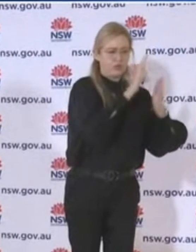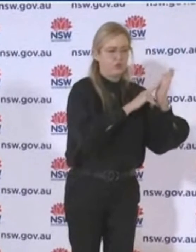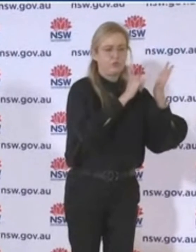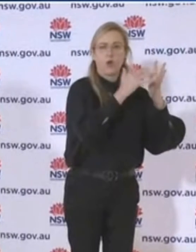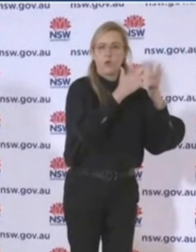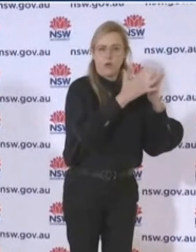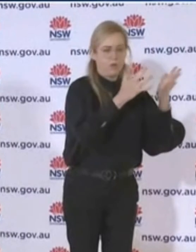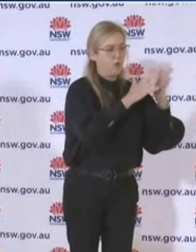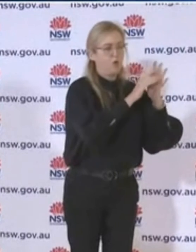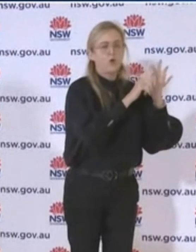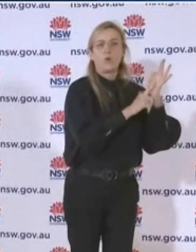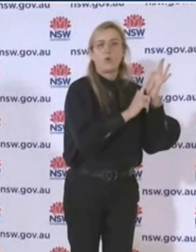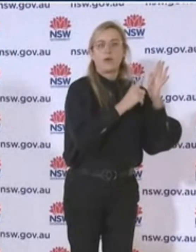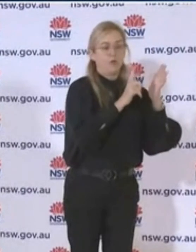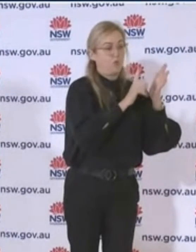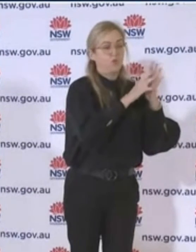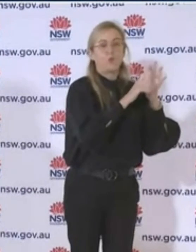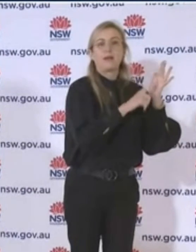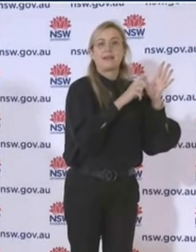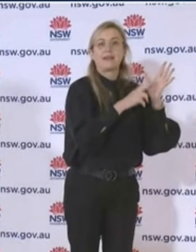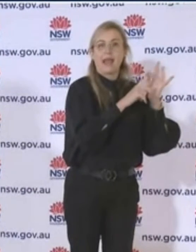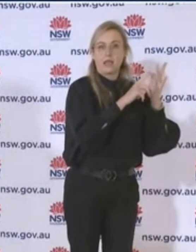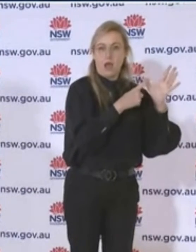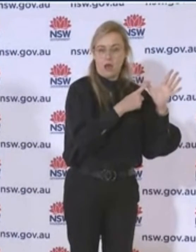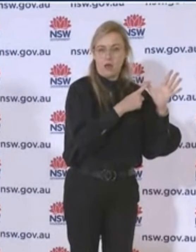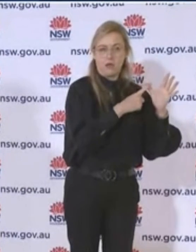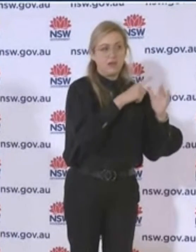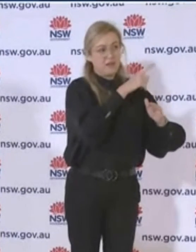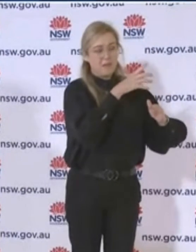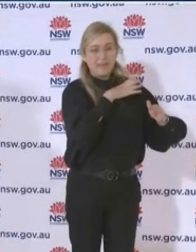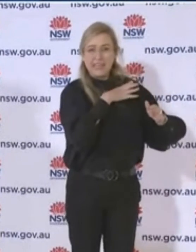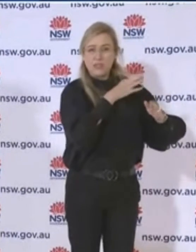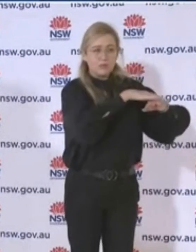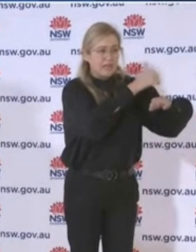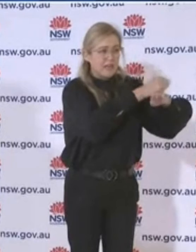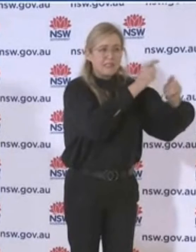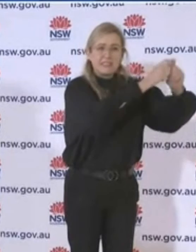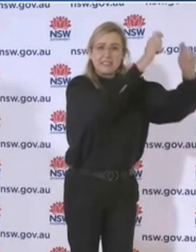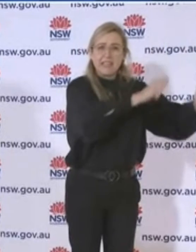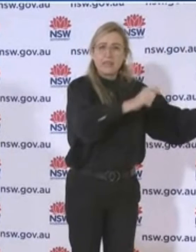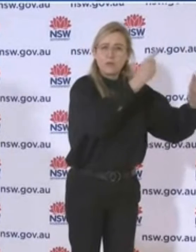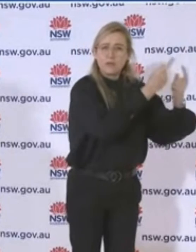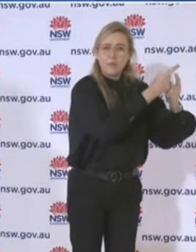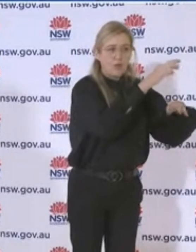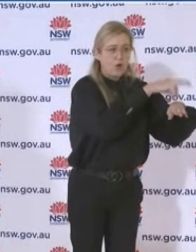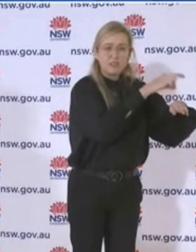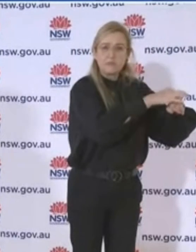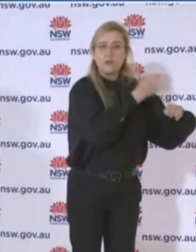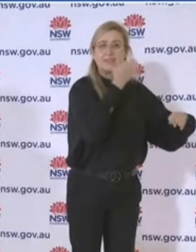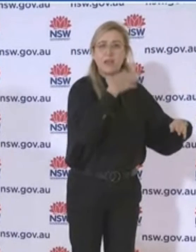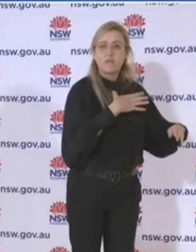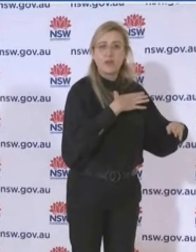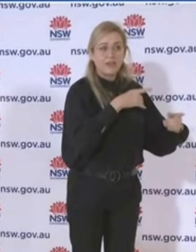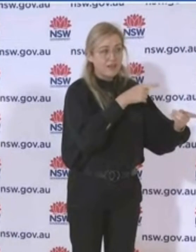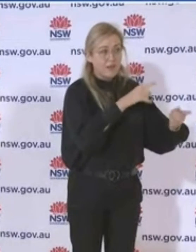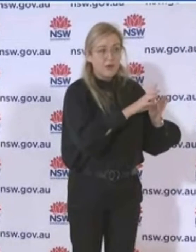have been sent there, but there is a crisis unfolding. He said it's going to get worse over the week, and there's adequate plans not put in place for that. Are you prepared to